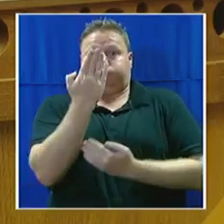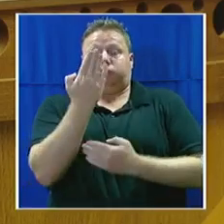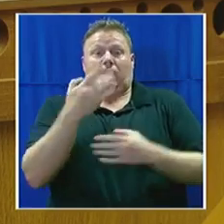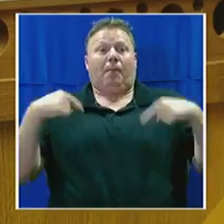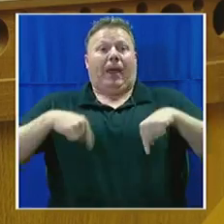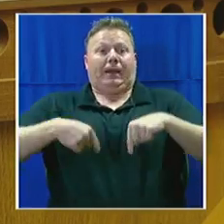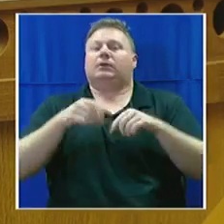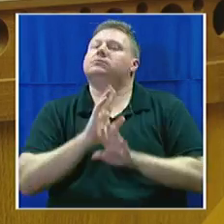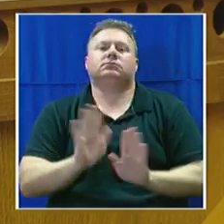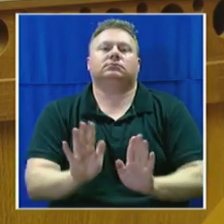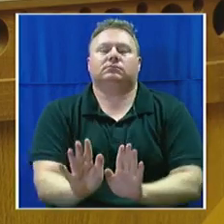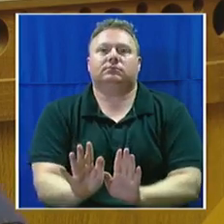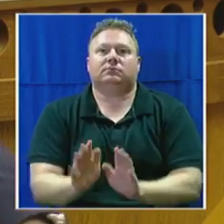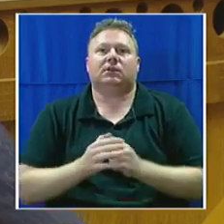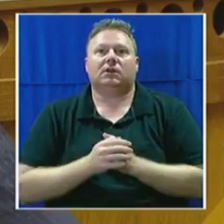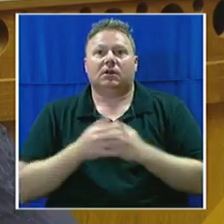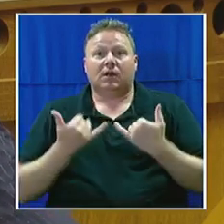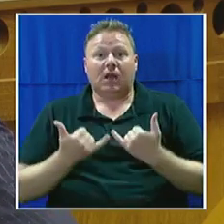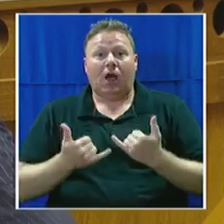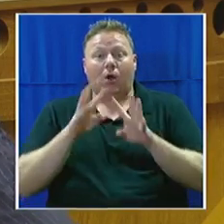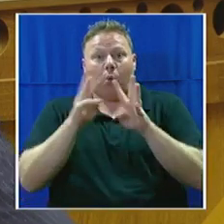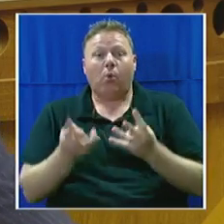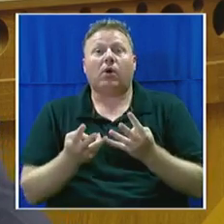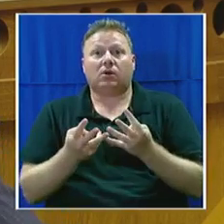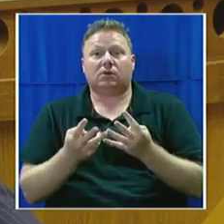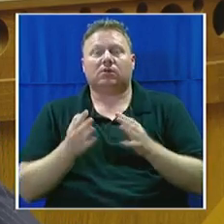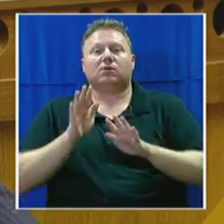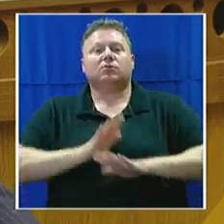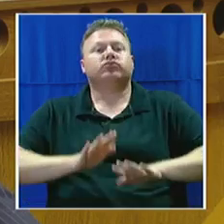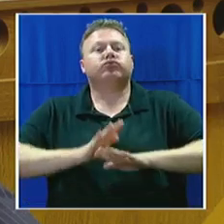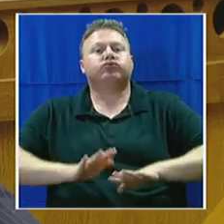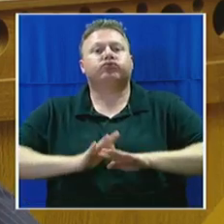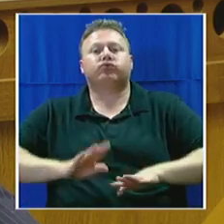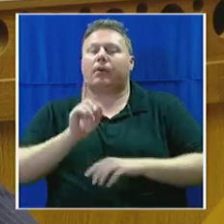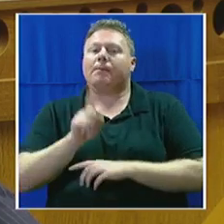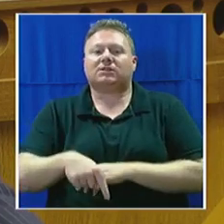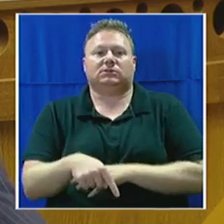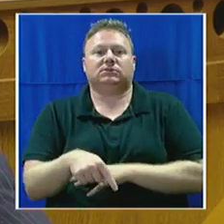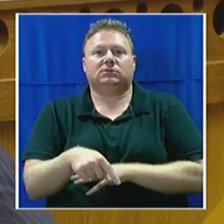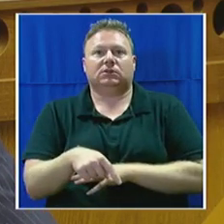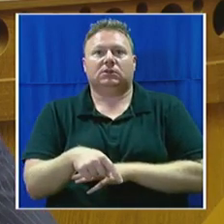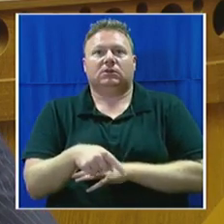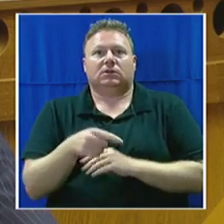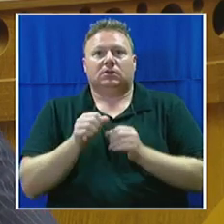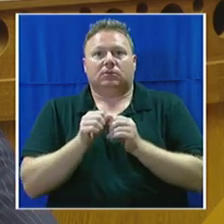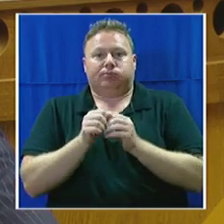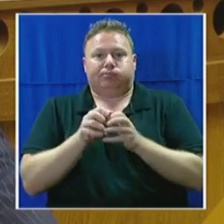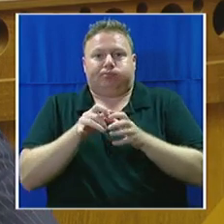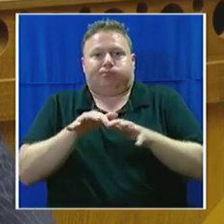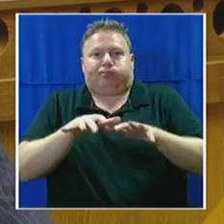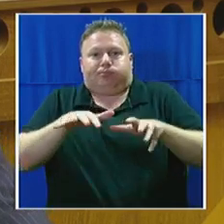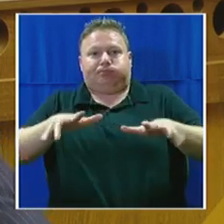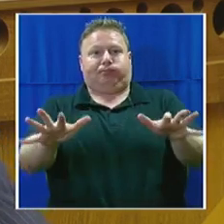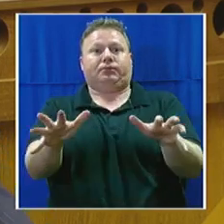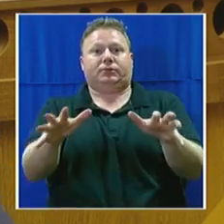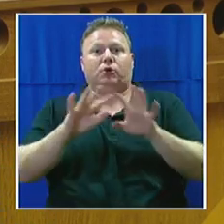Never before has the world been more compelled to maintain calm and resolve in the face of a rapidly expanding global health